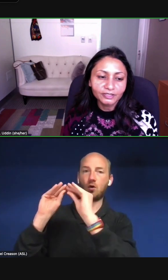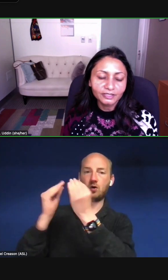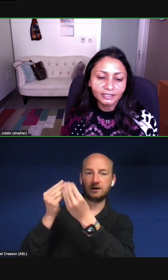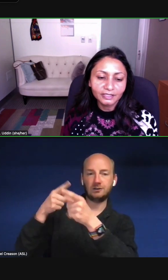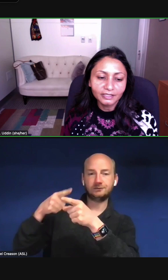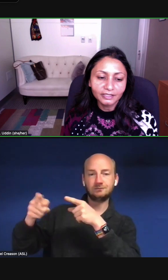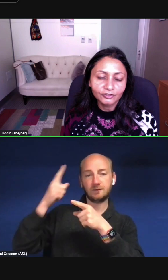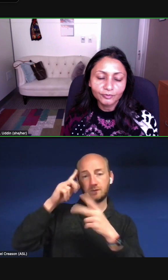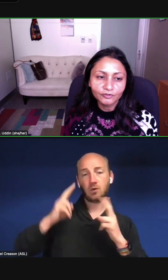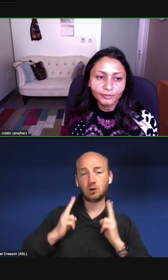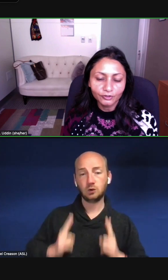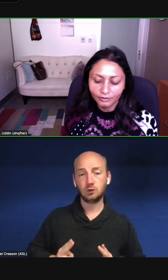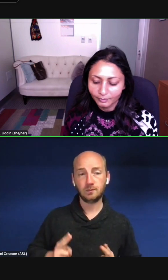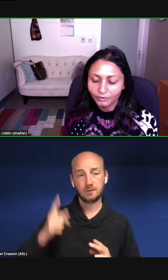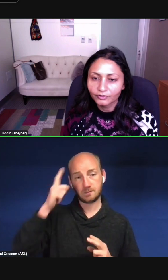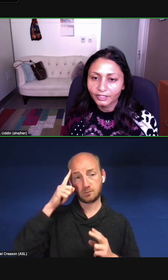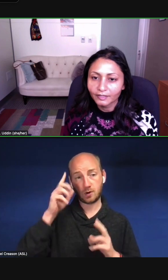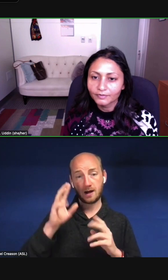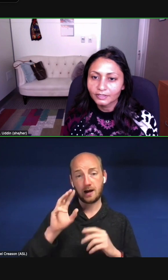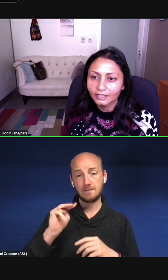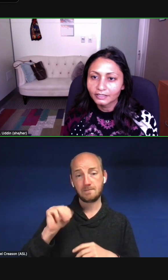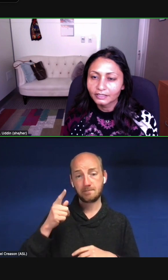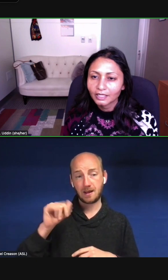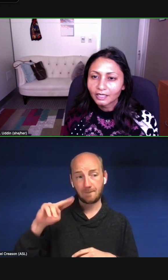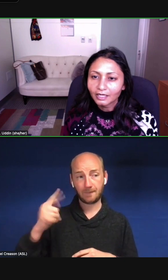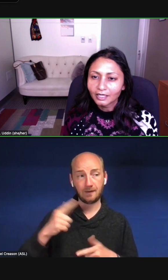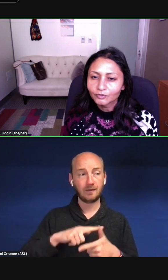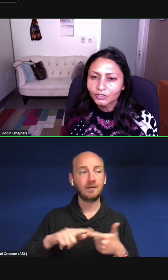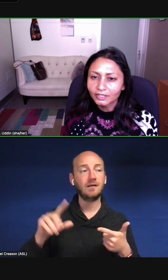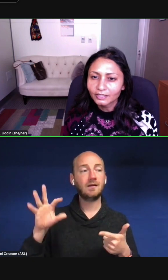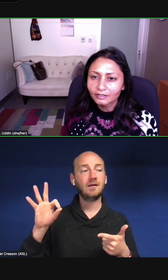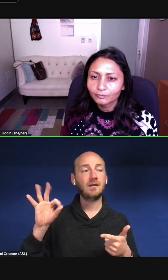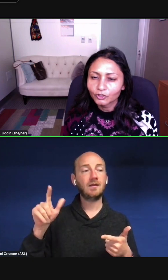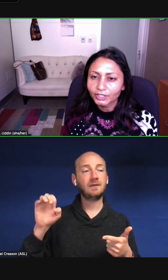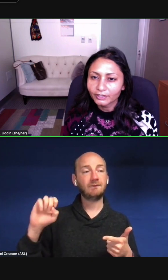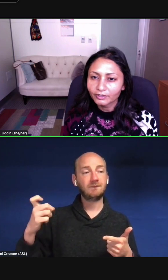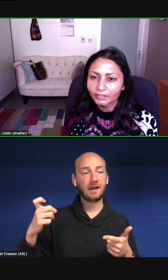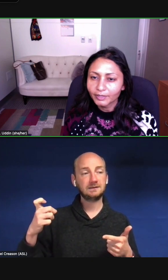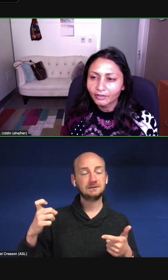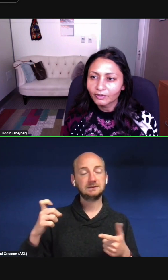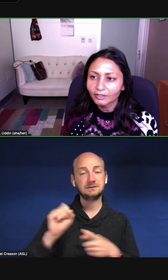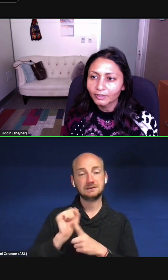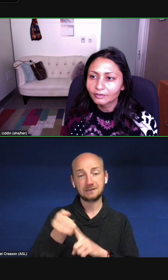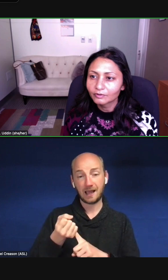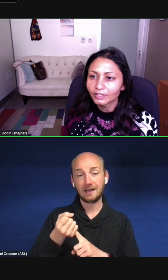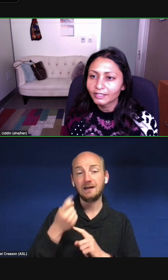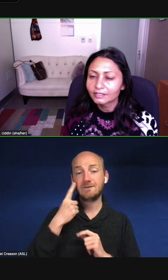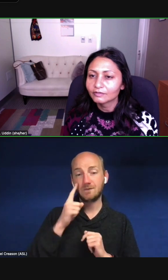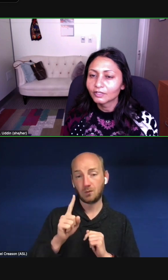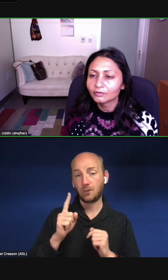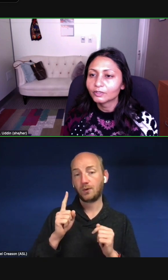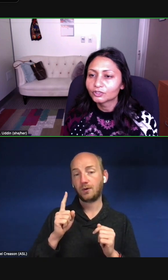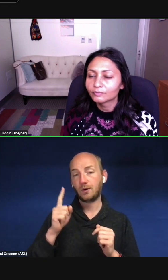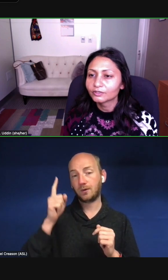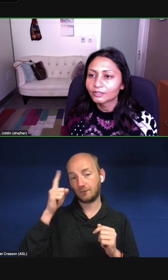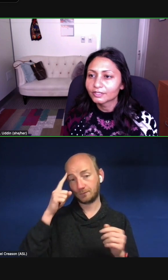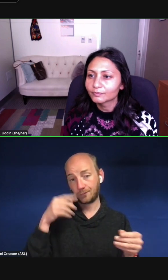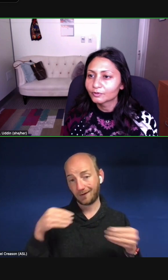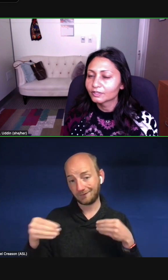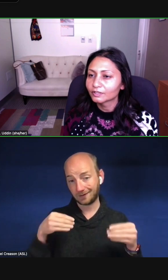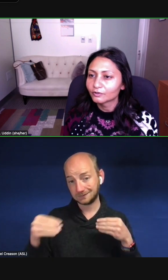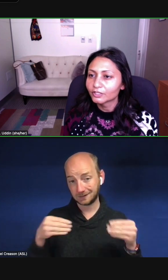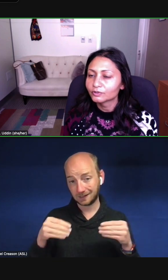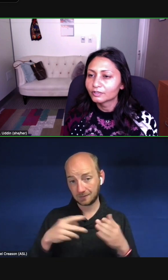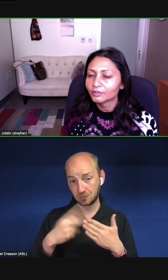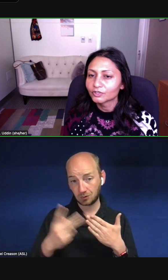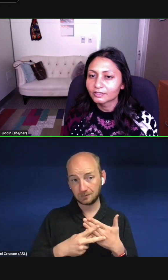the Flux Society in terms of mentoring programs and just thinking more generally about how we can revise evaluation metrics,